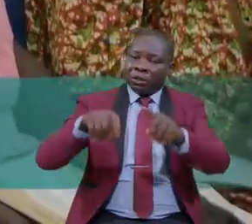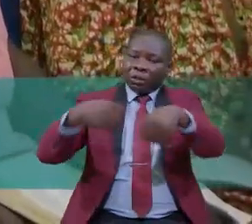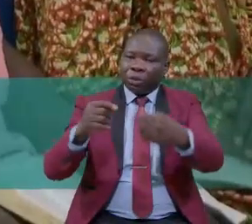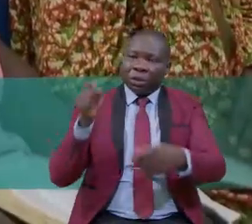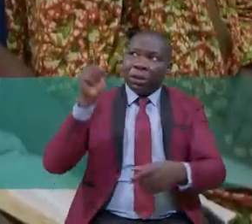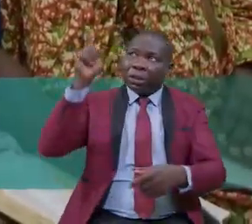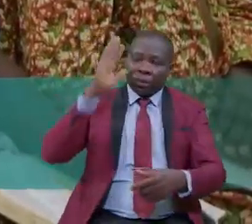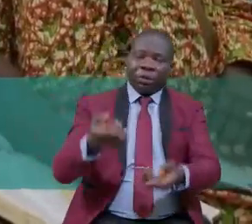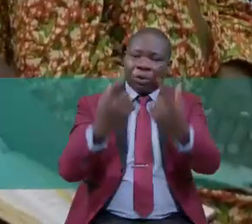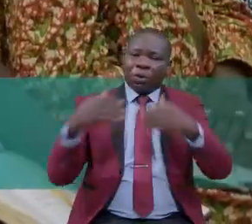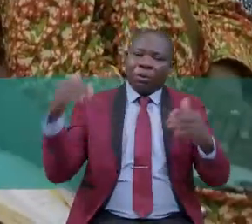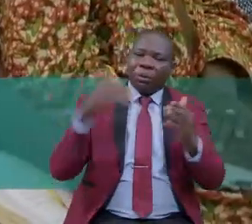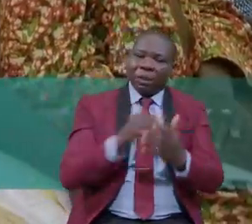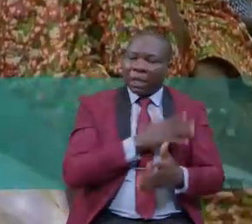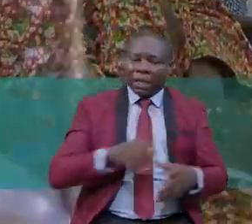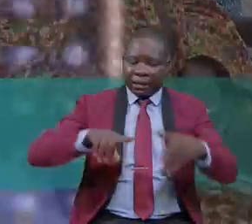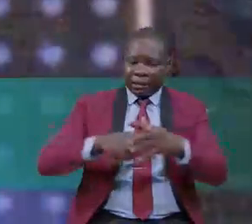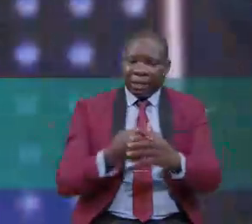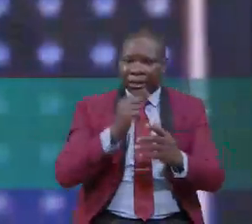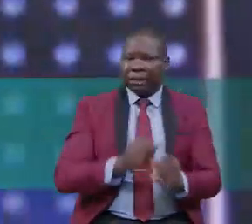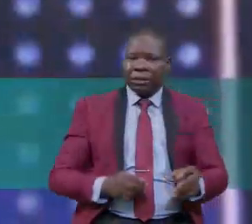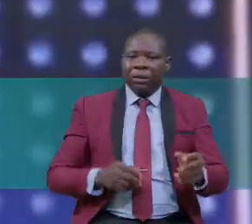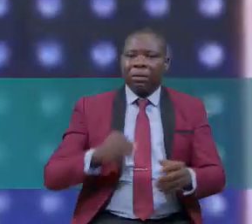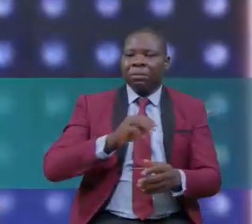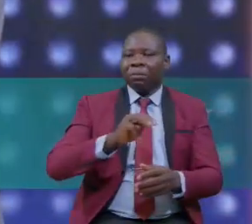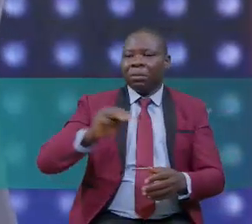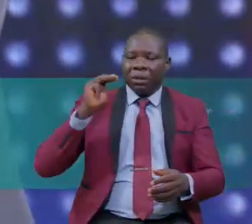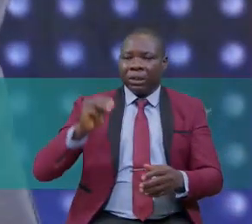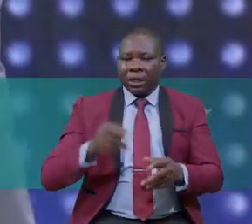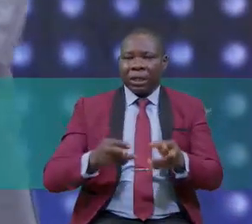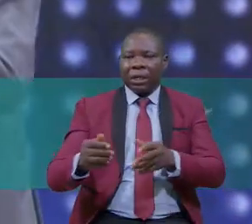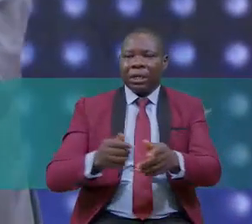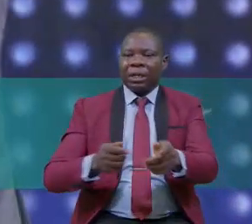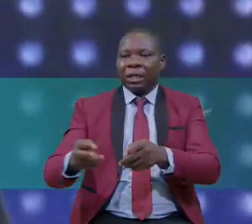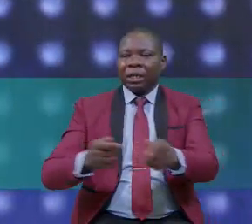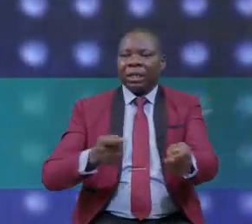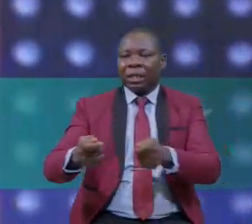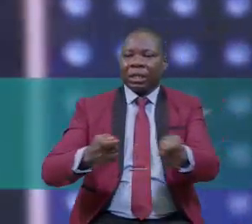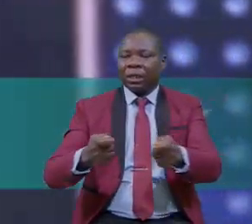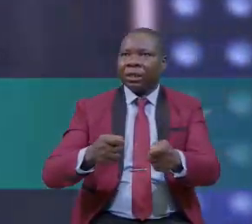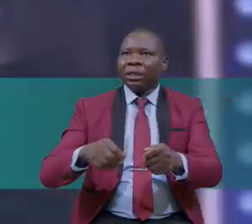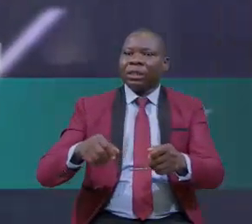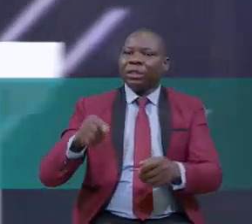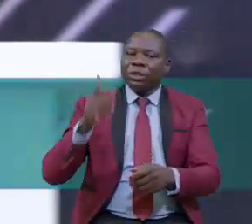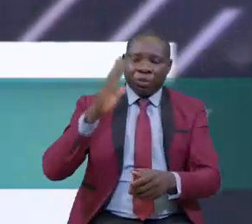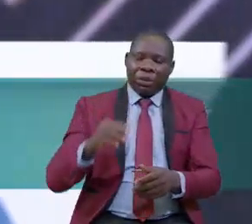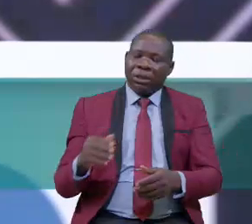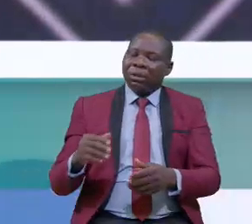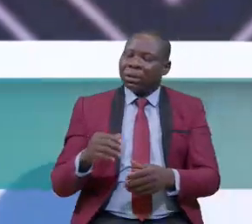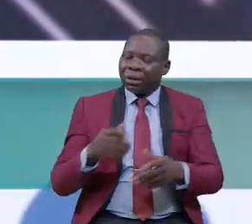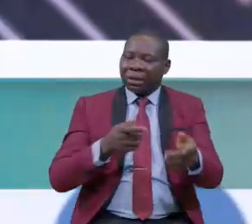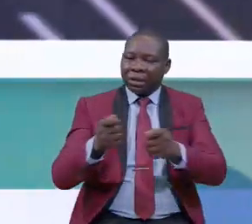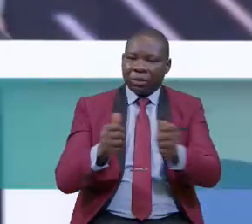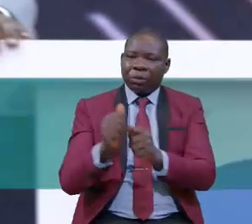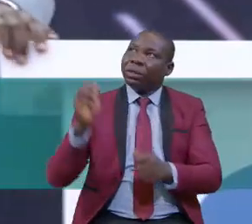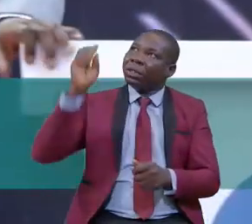He will reign. Restore the teaching of Christ. We're coming to number four.